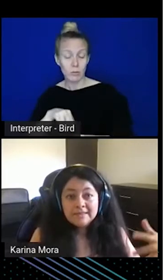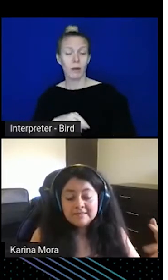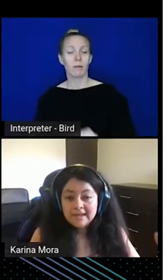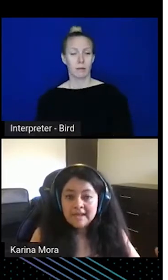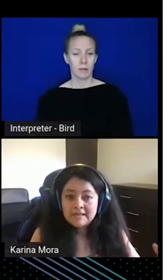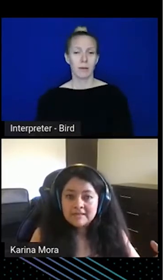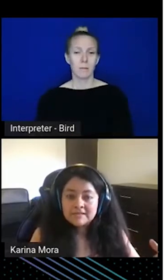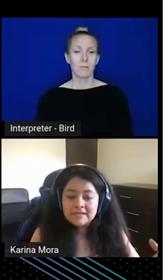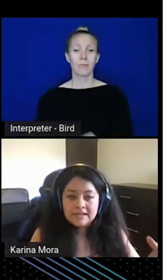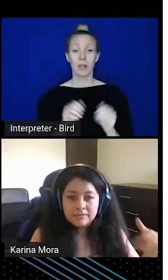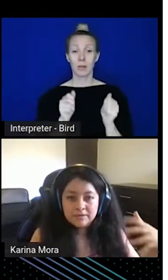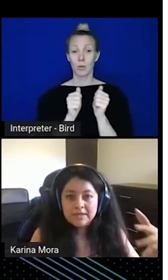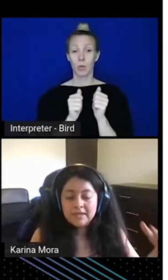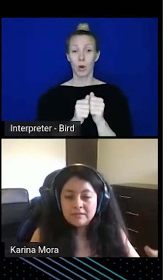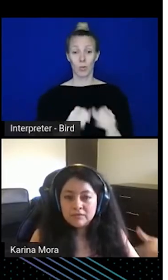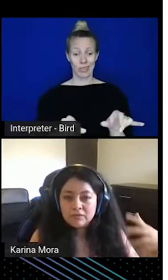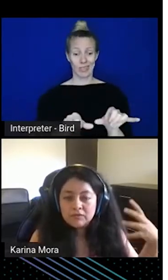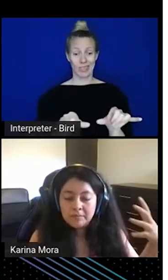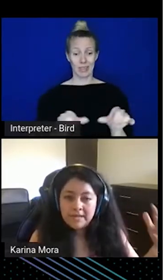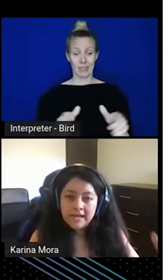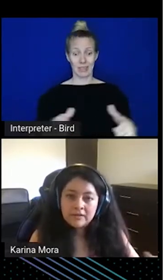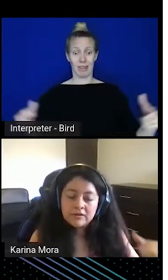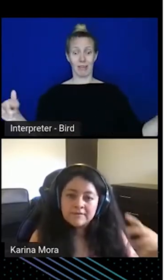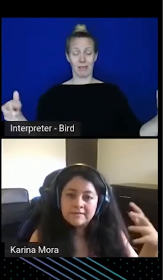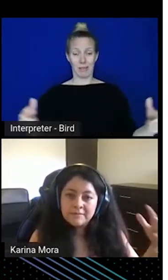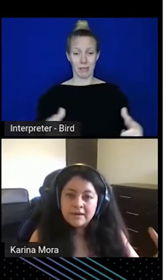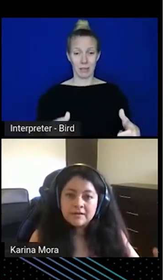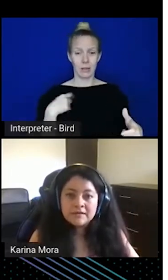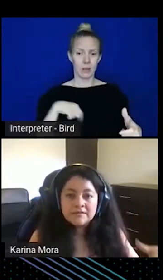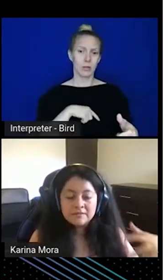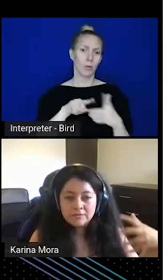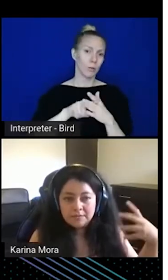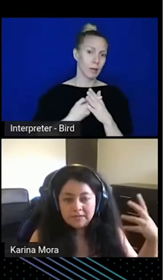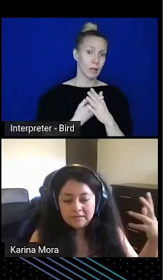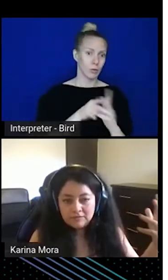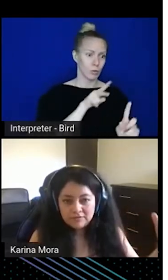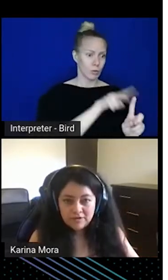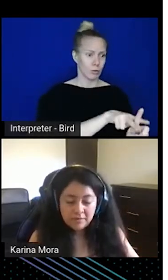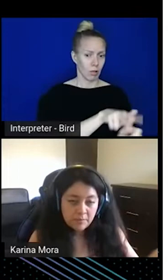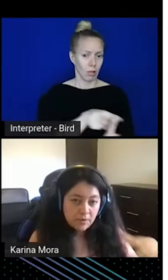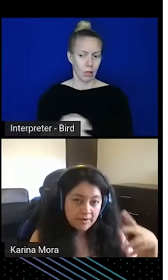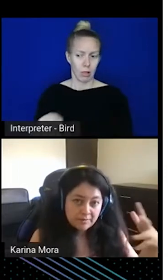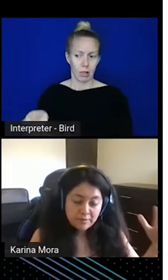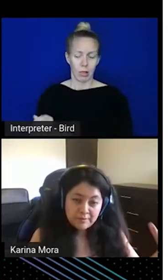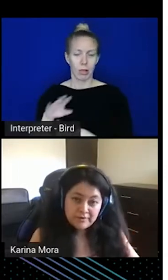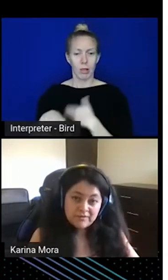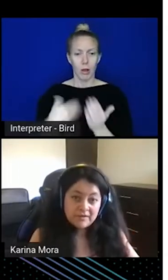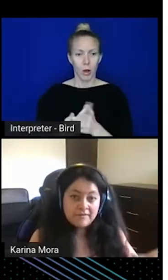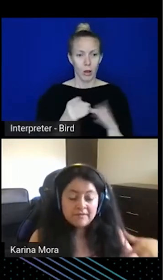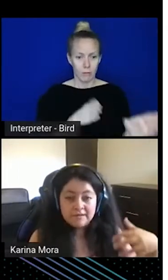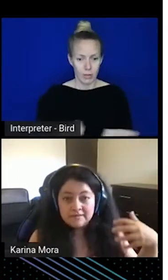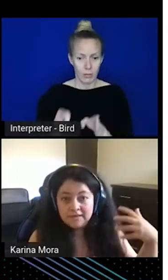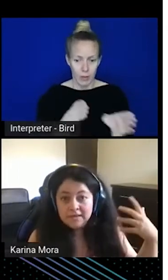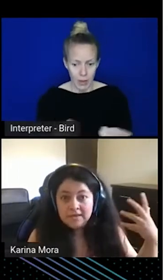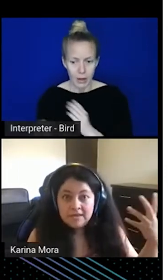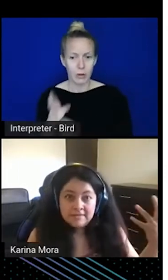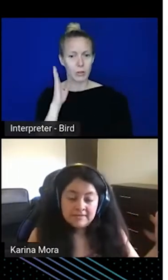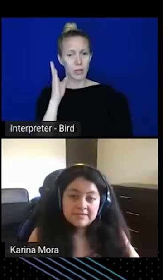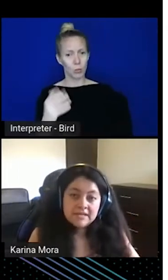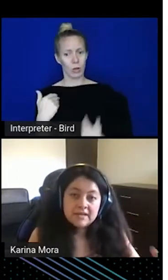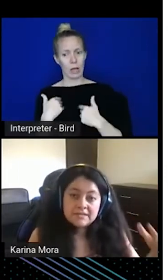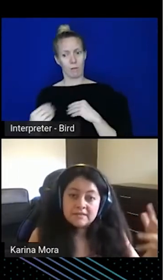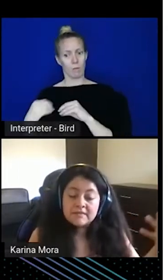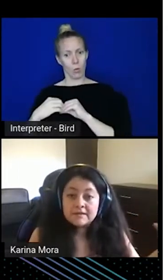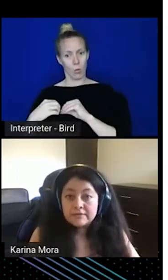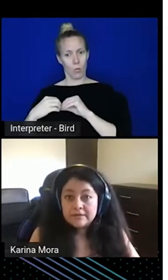And with the scale, like we begin to apply all of these patterns, we begin to extract more and more microservices,